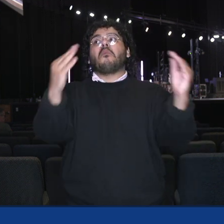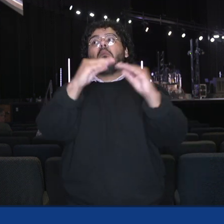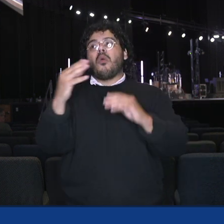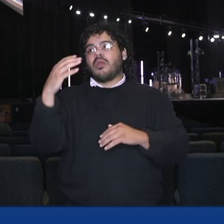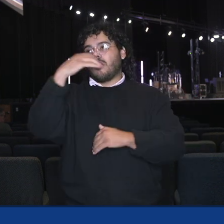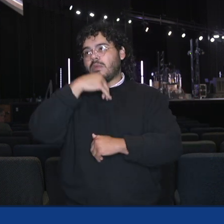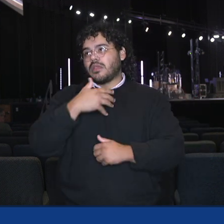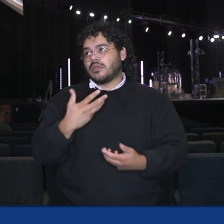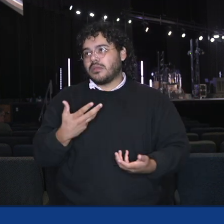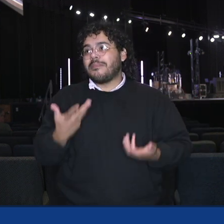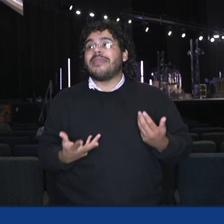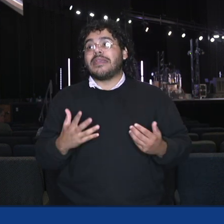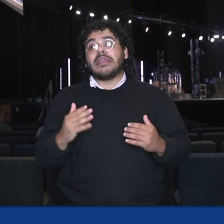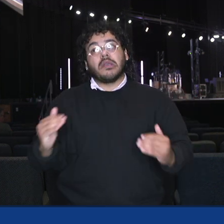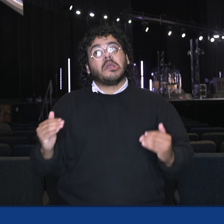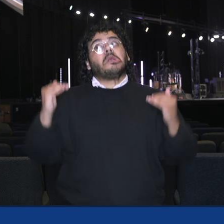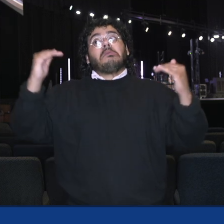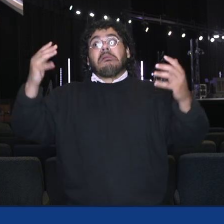Maybe a lot.